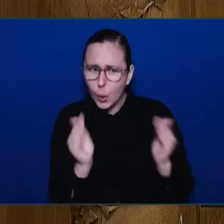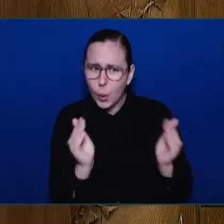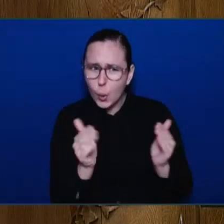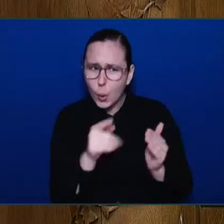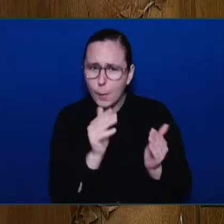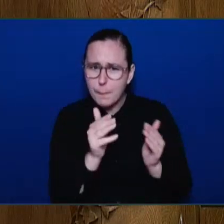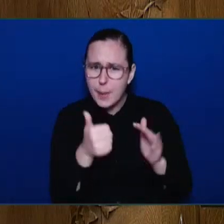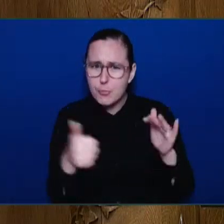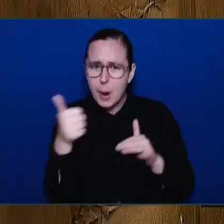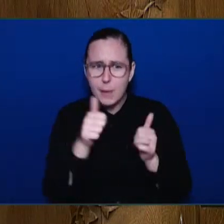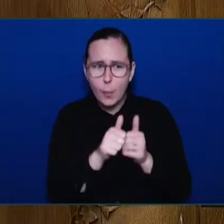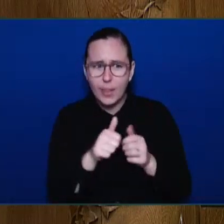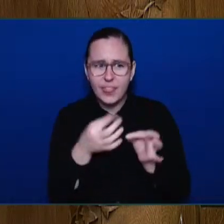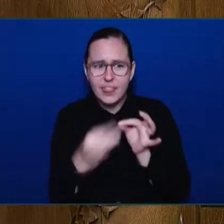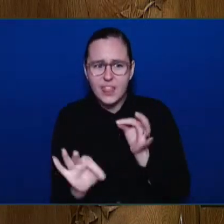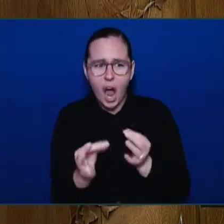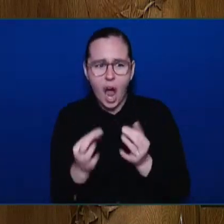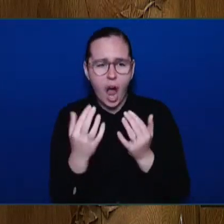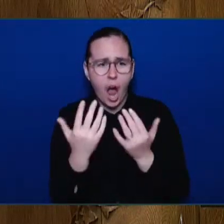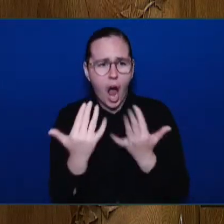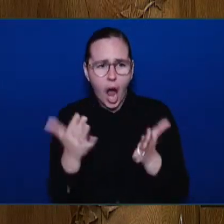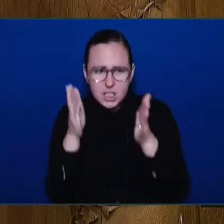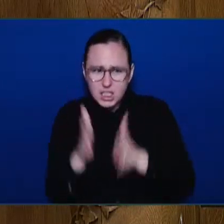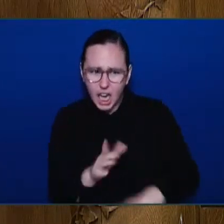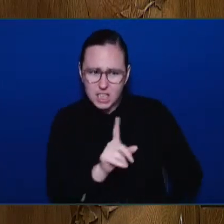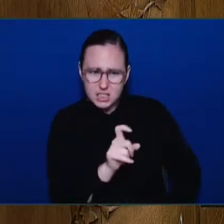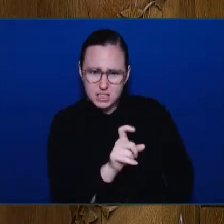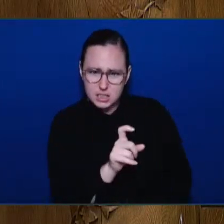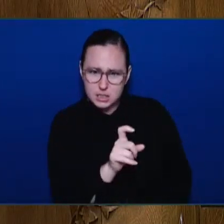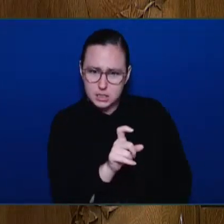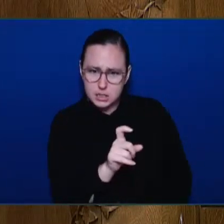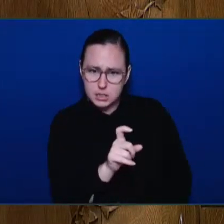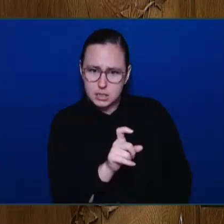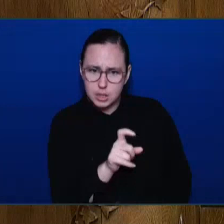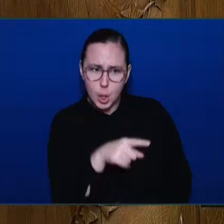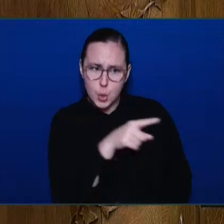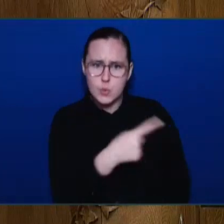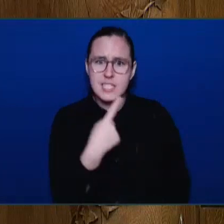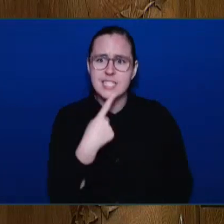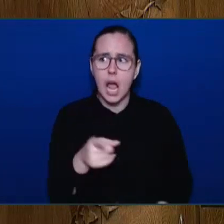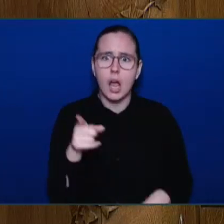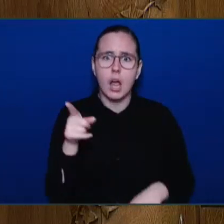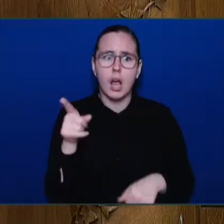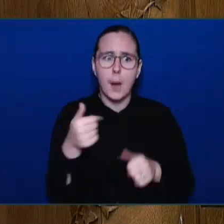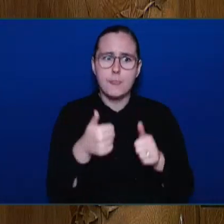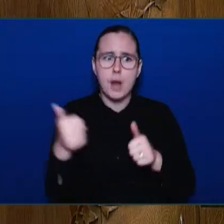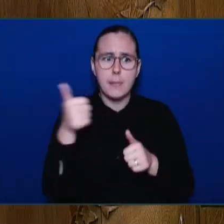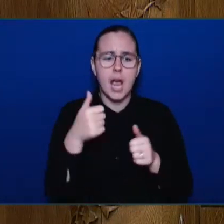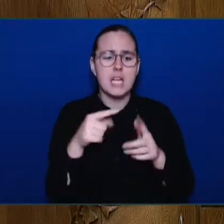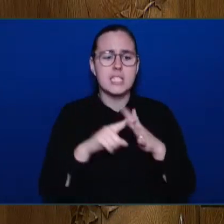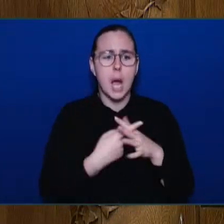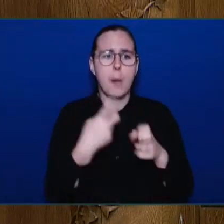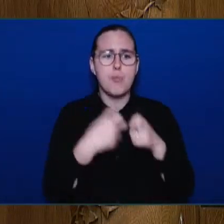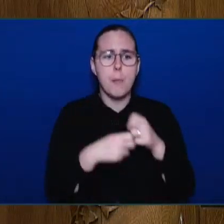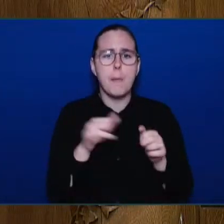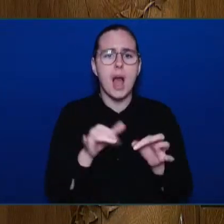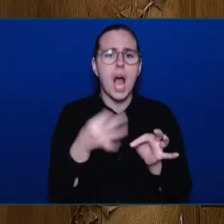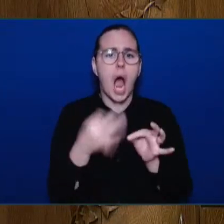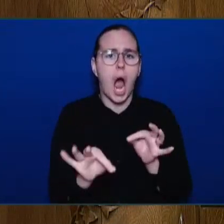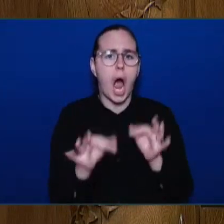Were you comparing the Premier with the arsonist? Yes. I would ask you to withdraw that.